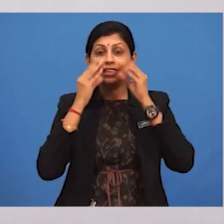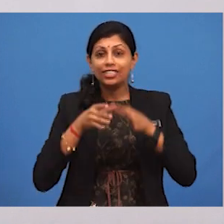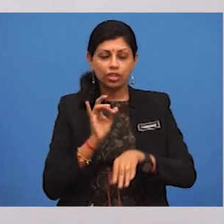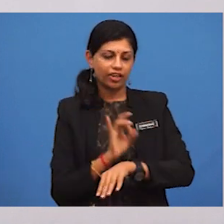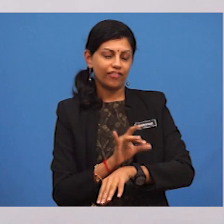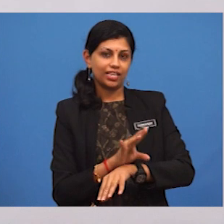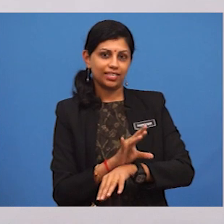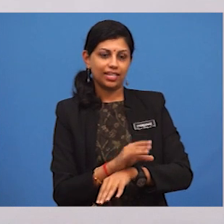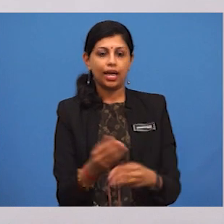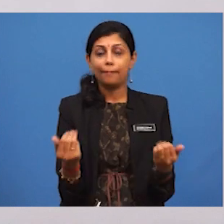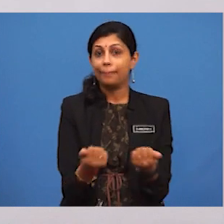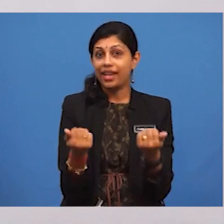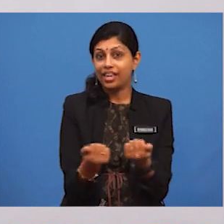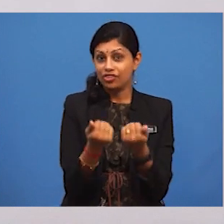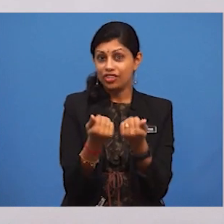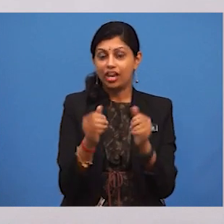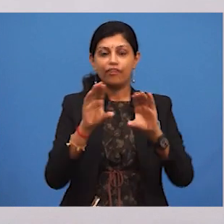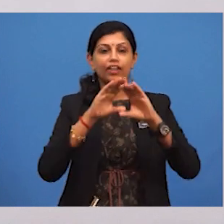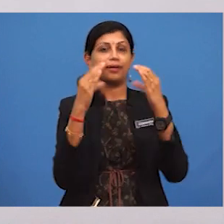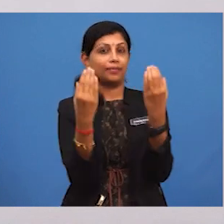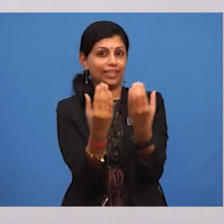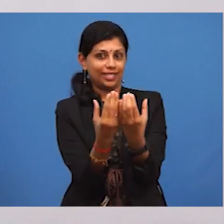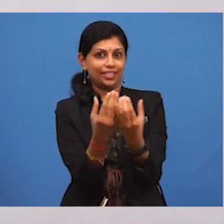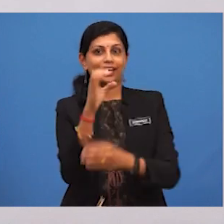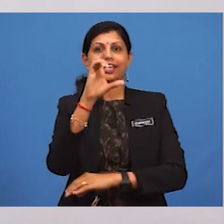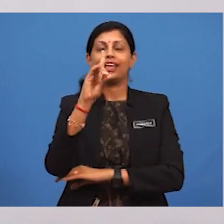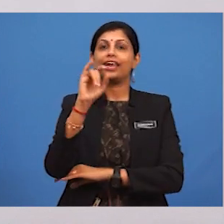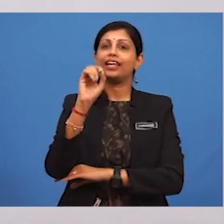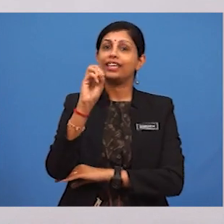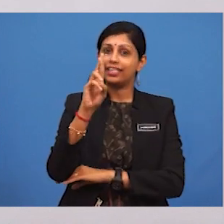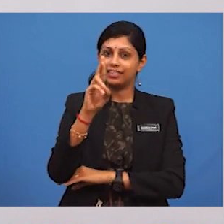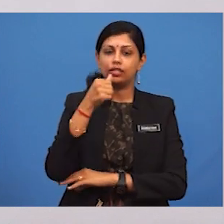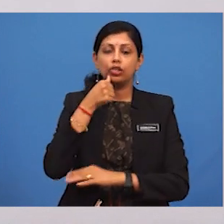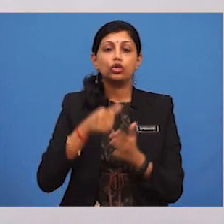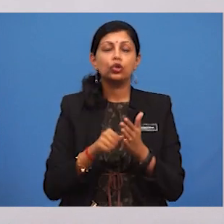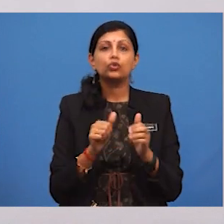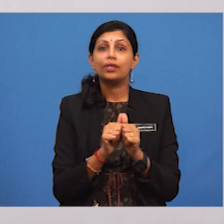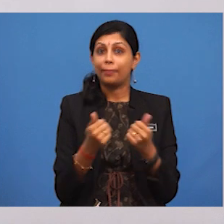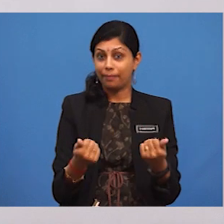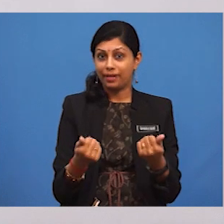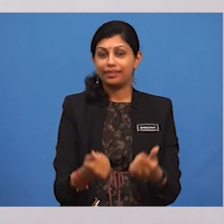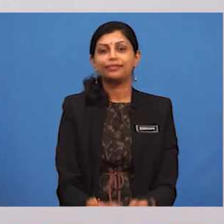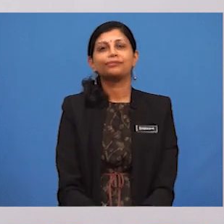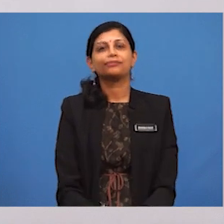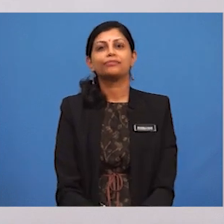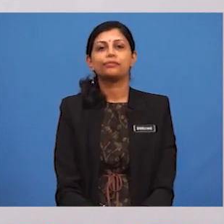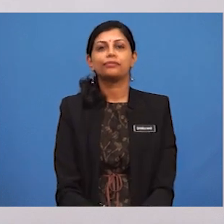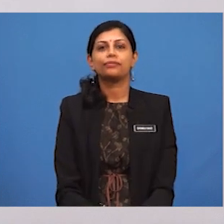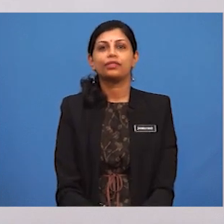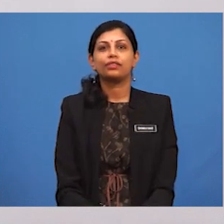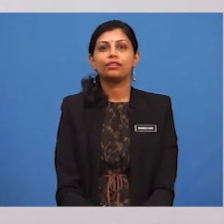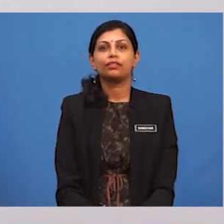company, editor of a newspaper company. Now, these are all authorities.